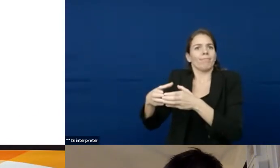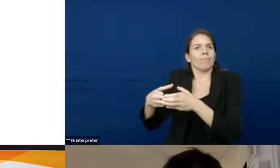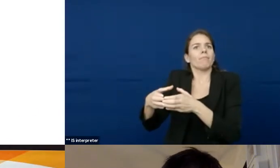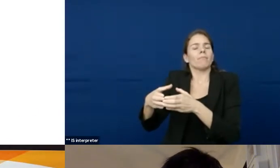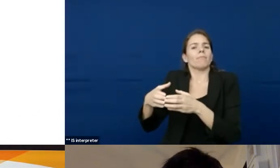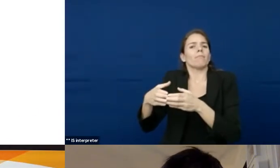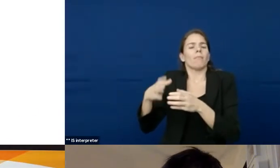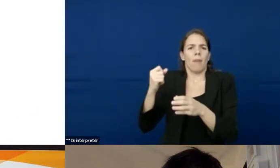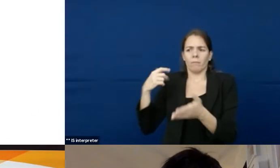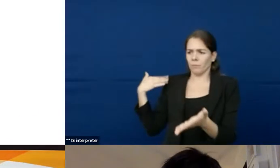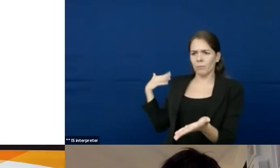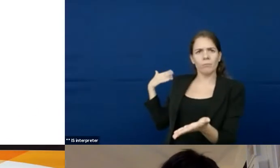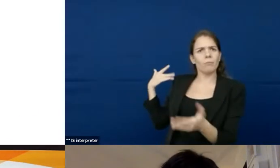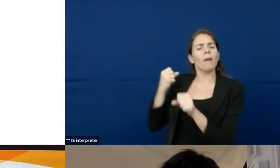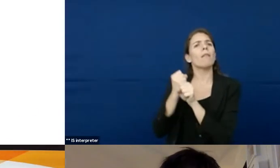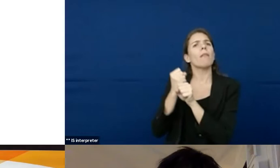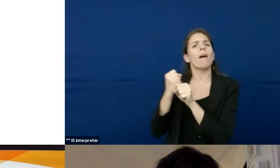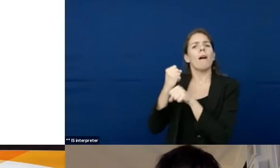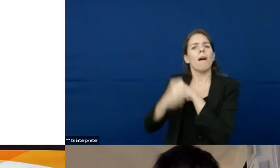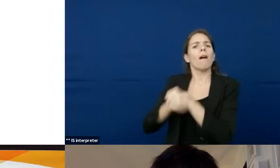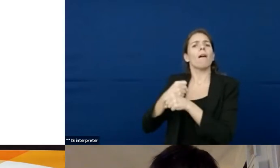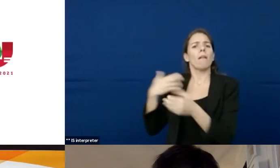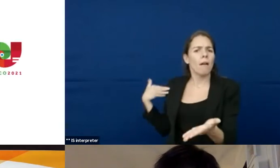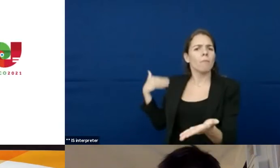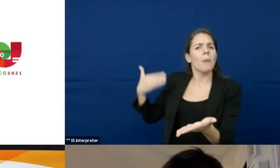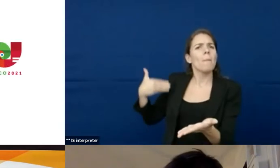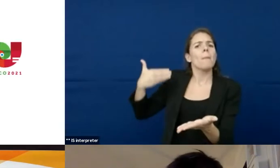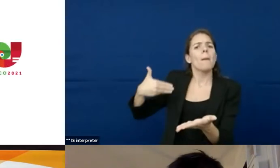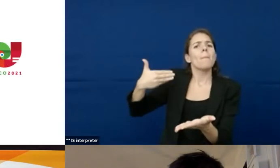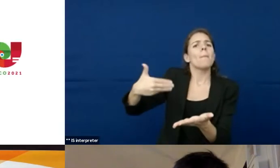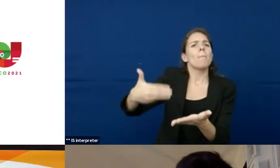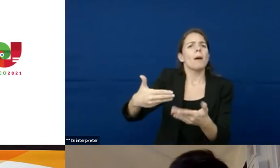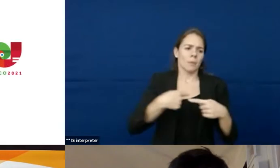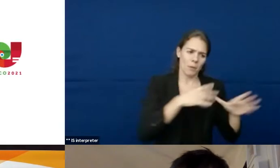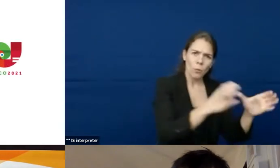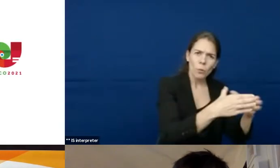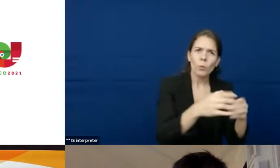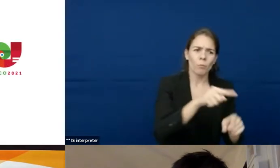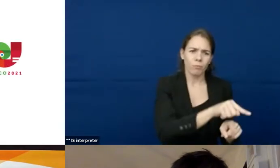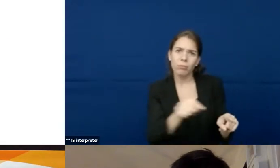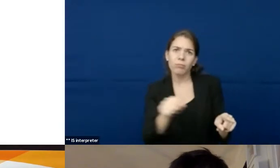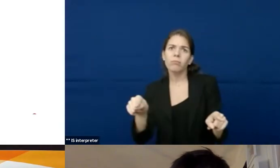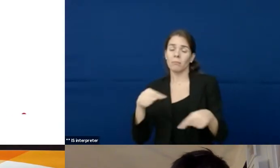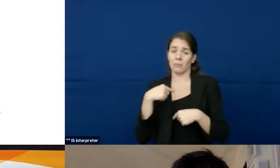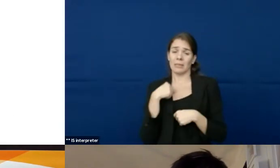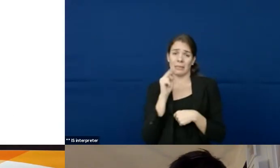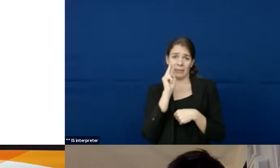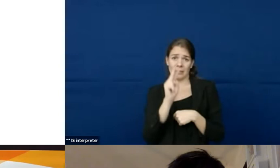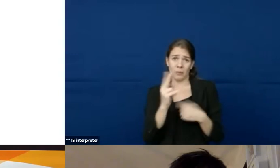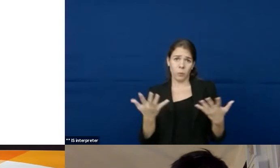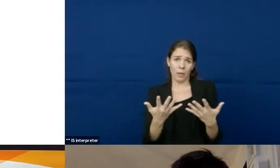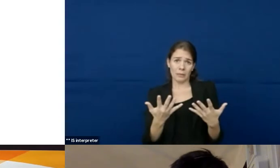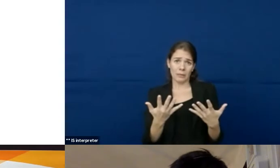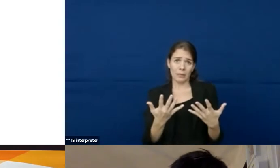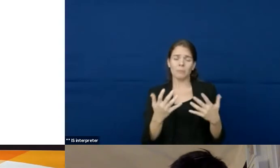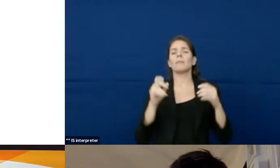have been the first responders and service providers who filled this gap. So I'm not going to talk about all the details of that work because